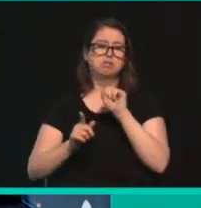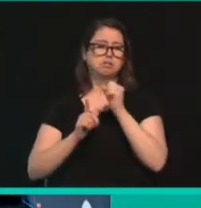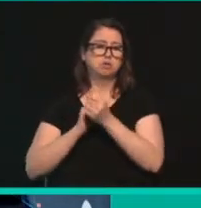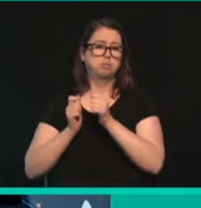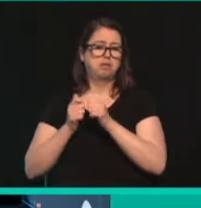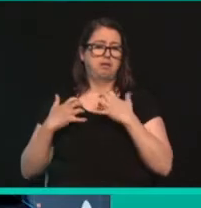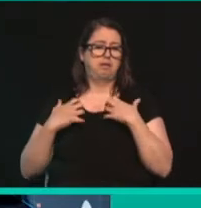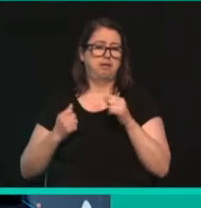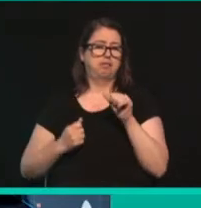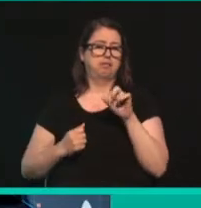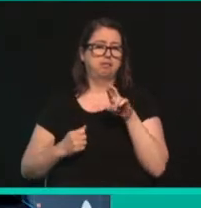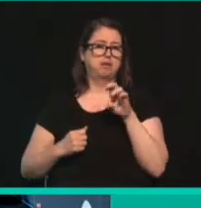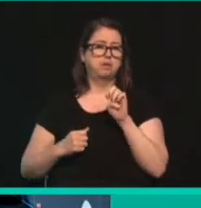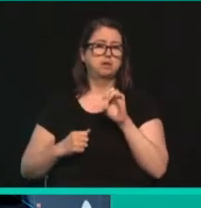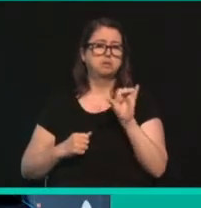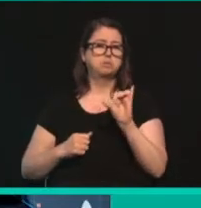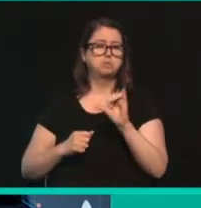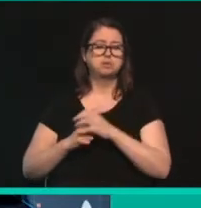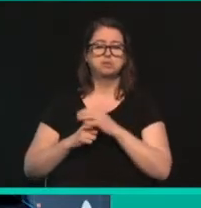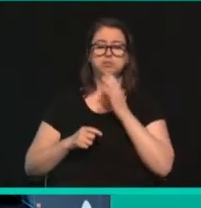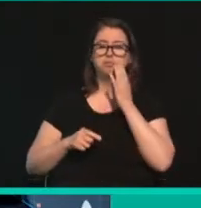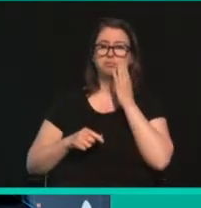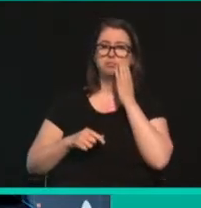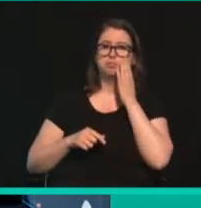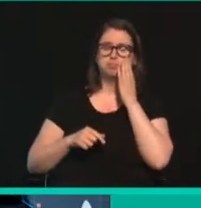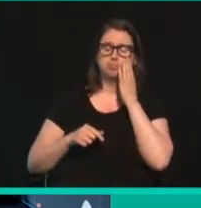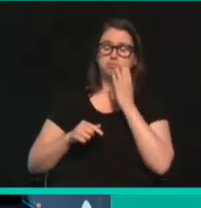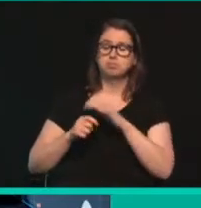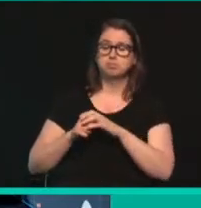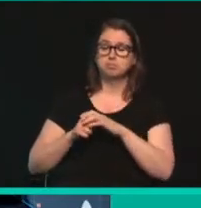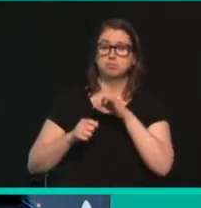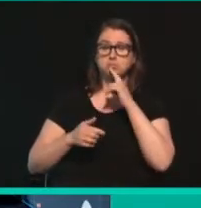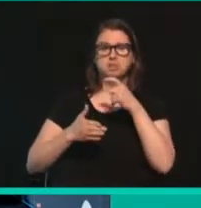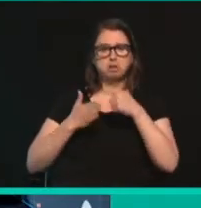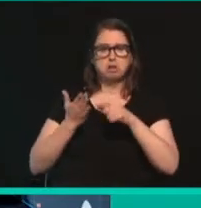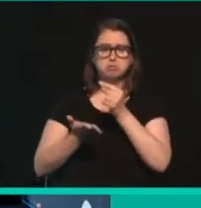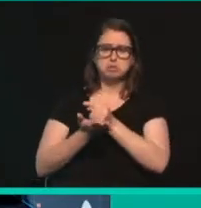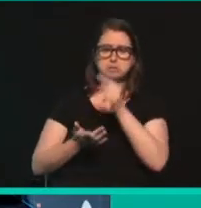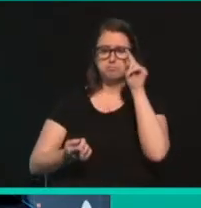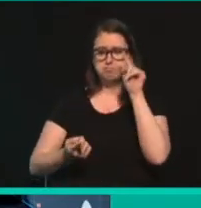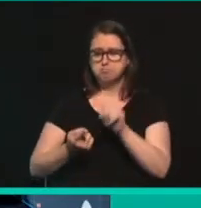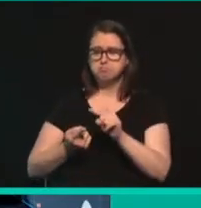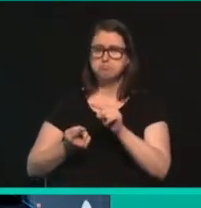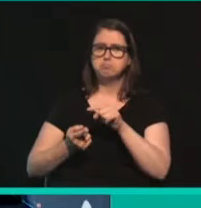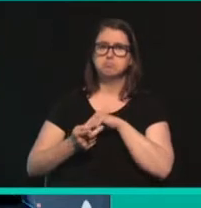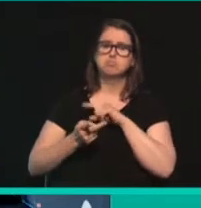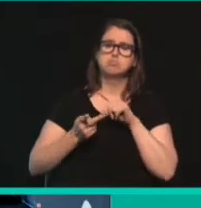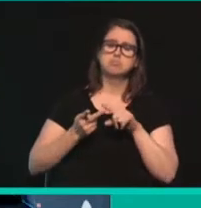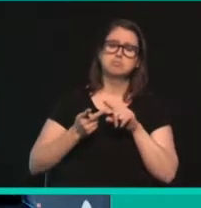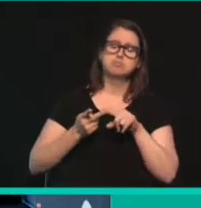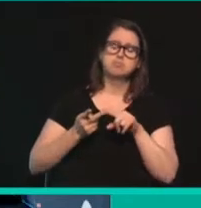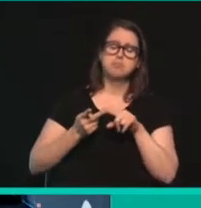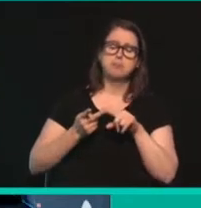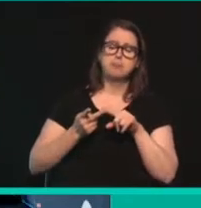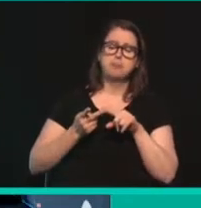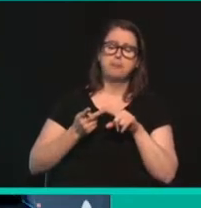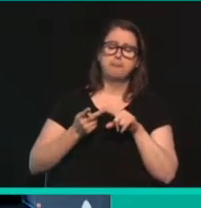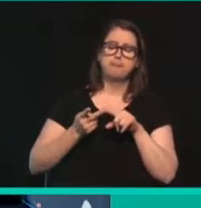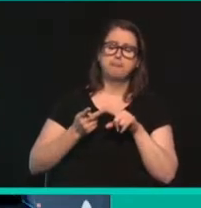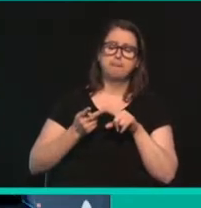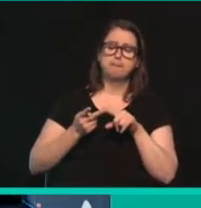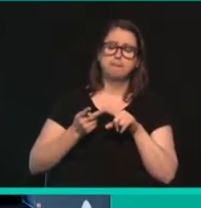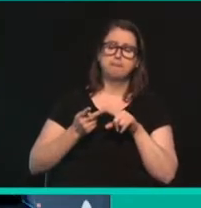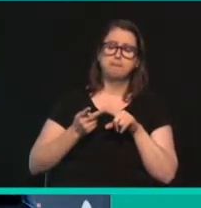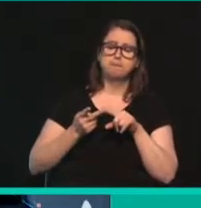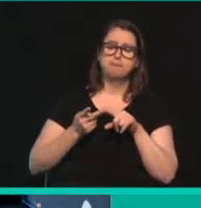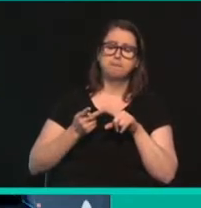healthcare industry. We see reduced costs of treatments. We see that it's many